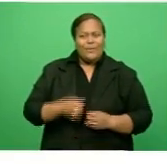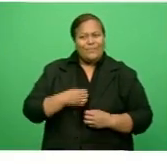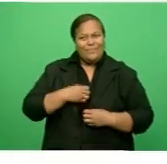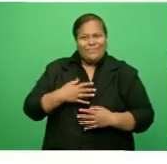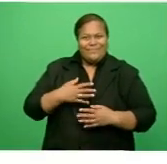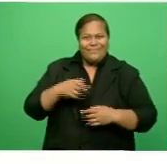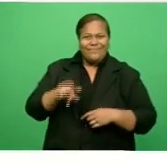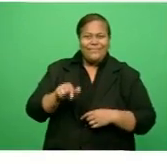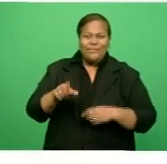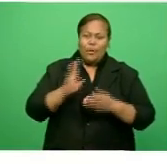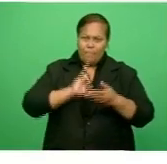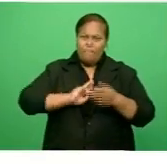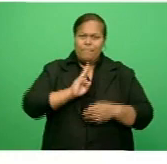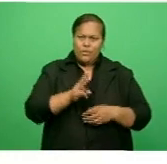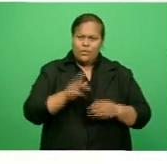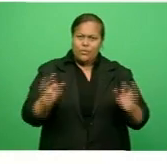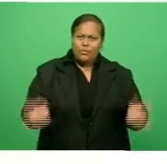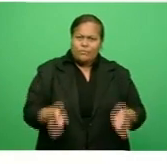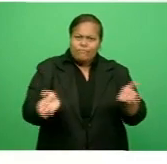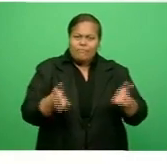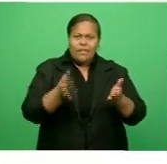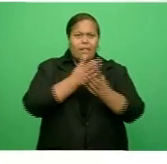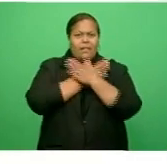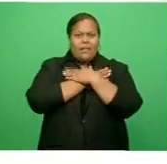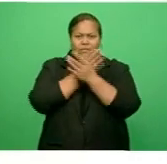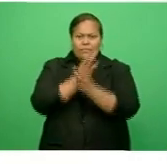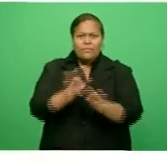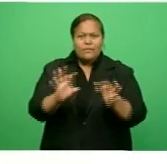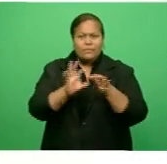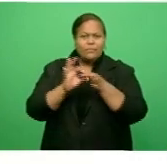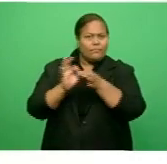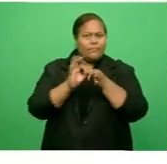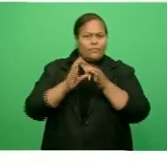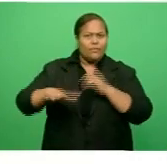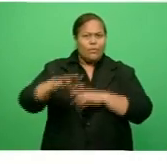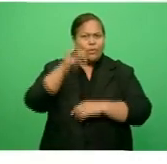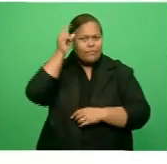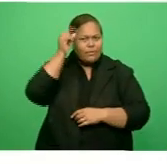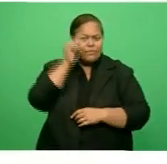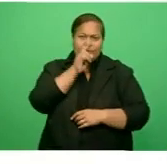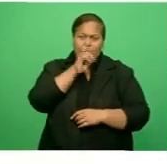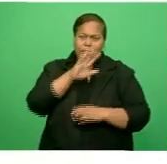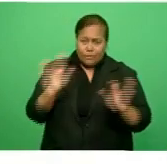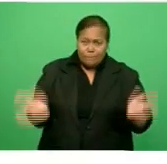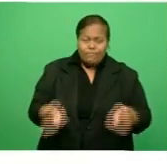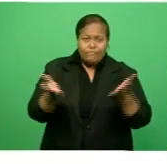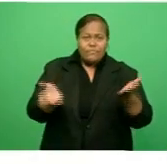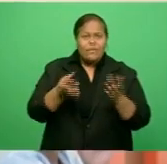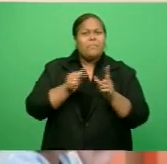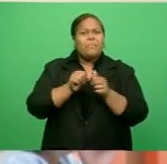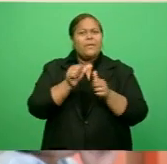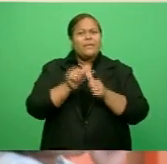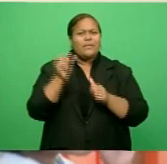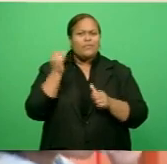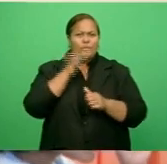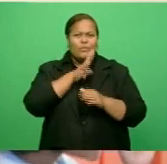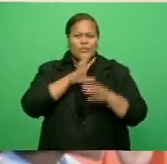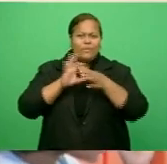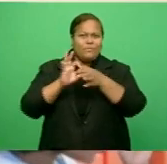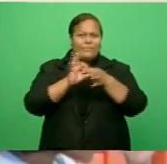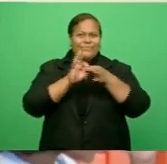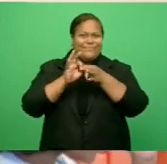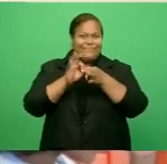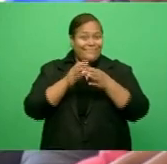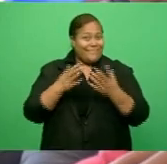love, peace, and unity among all Fijians, and to promote better spiritual well-being. And